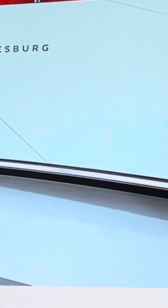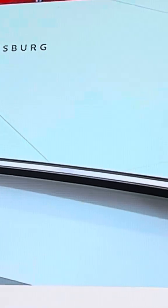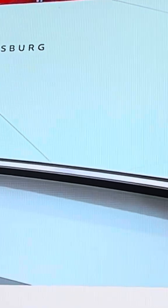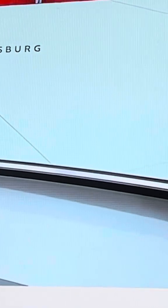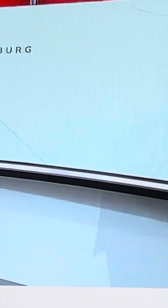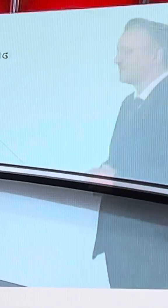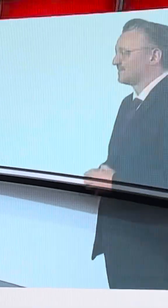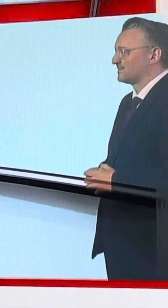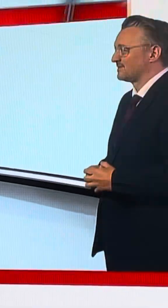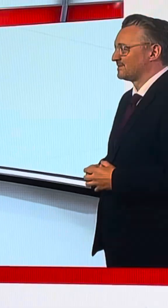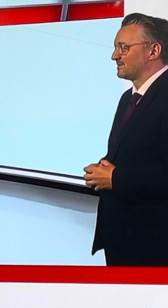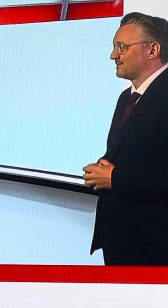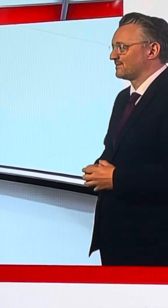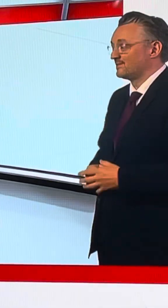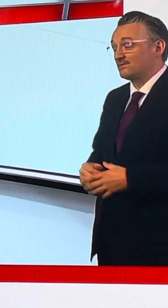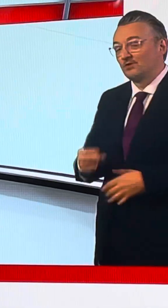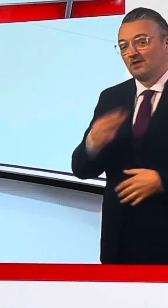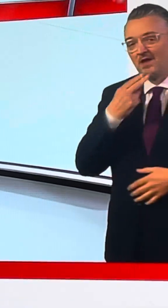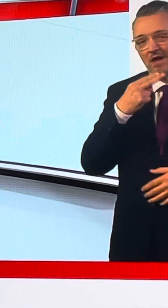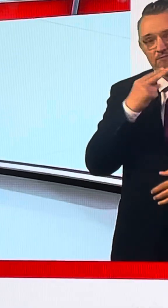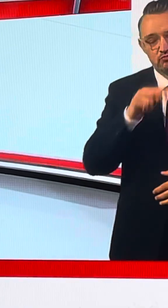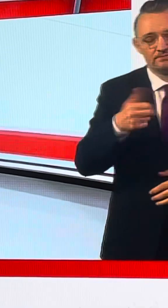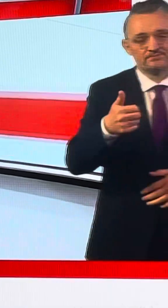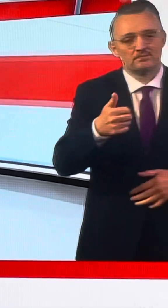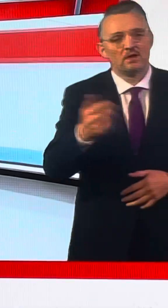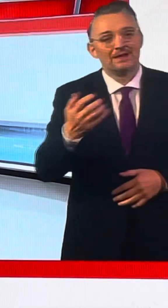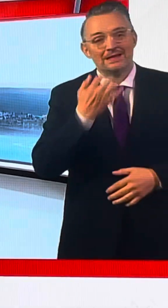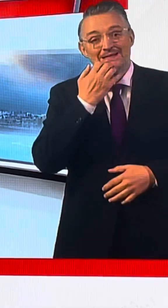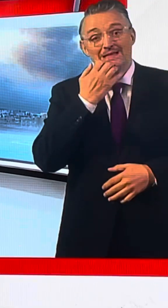Good afternoon. Israel is conducting what it calls